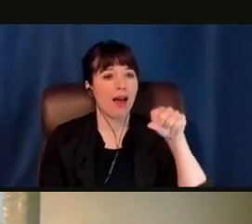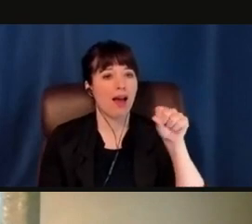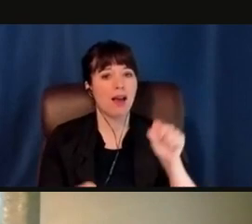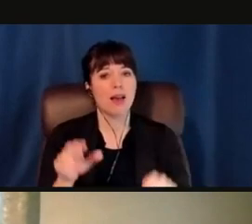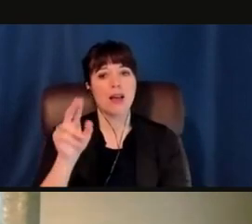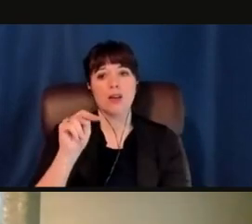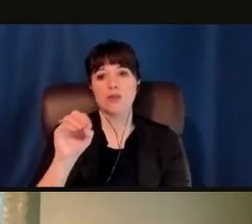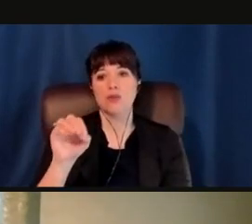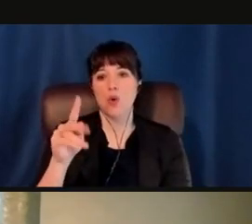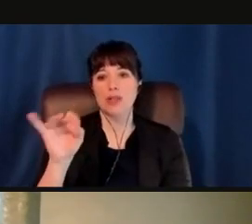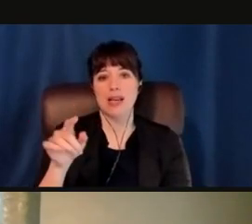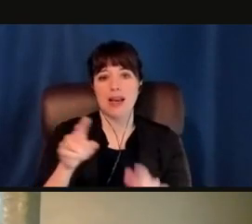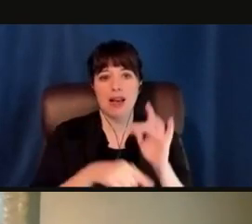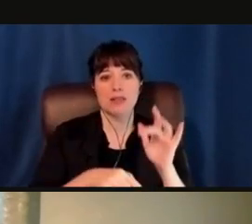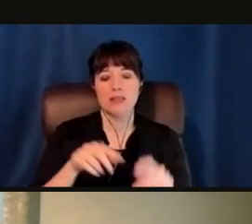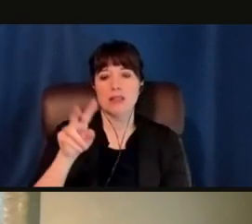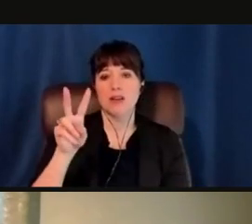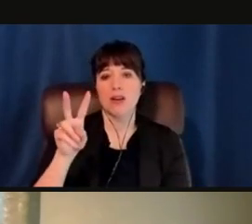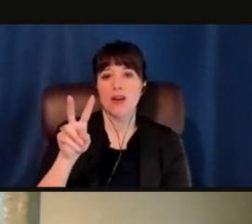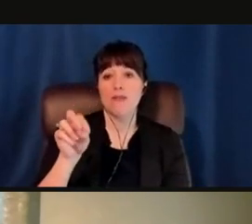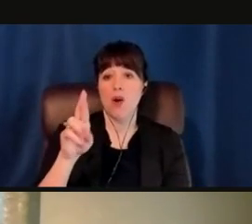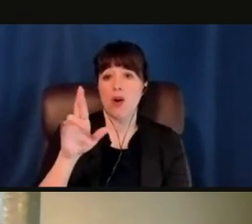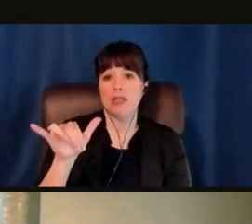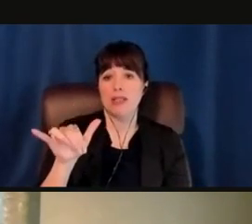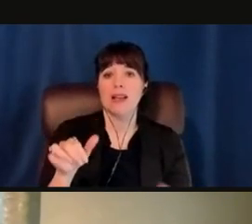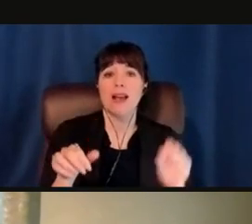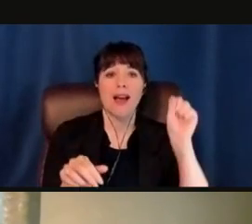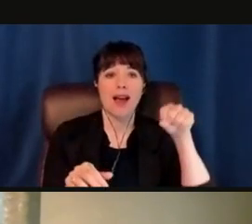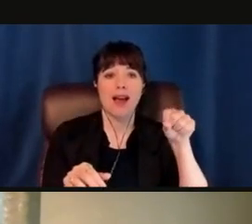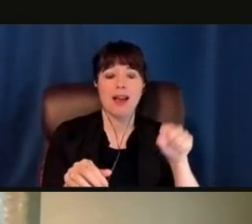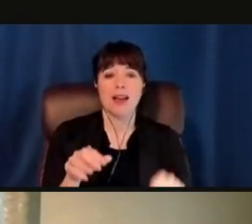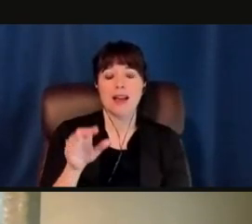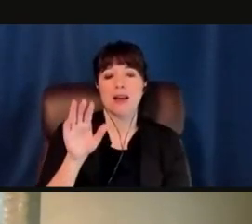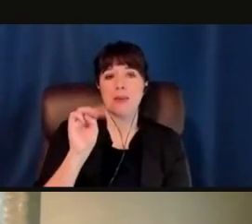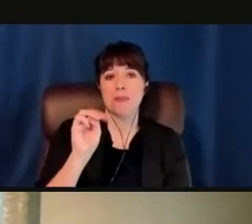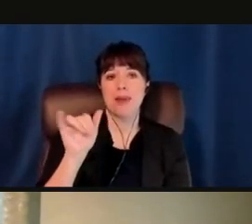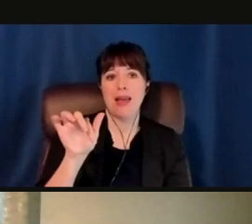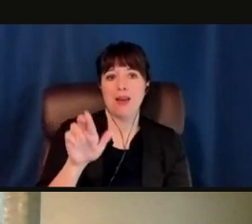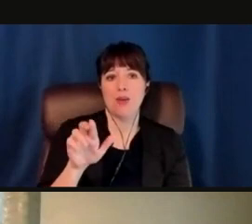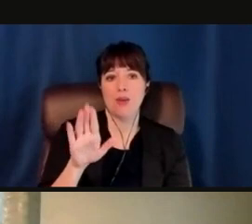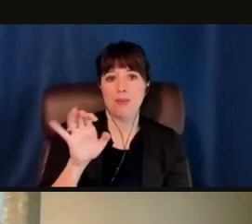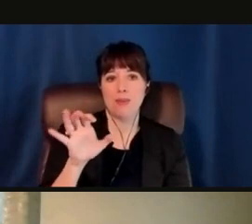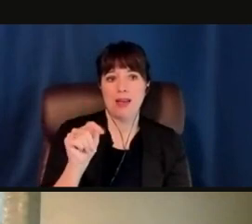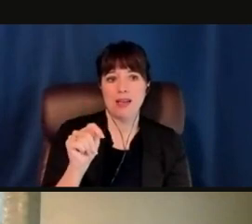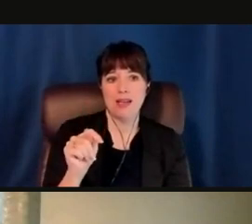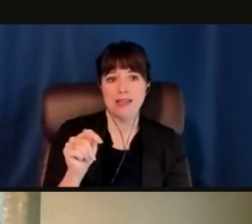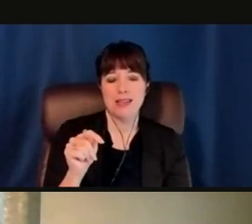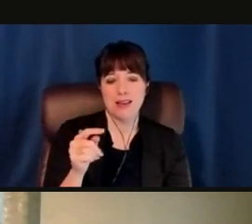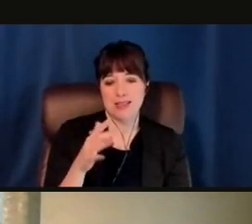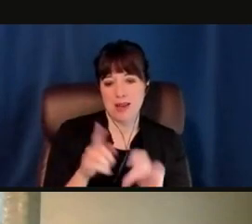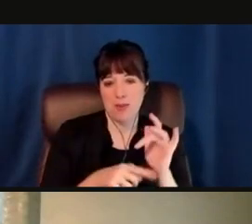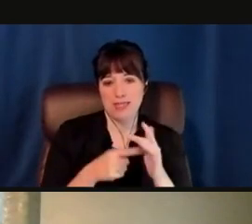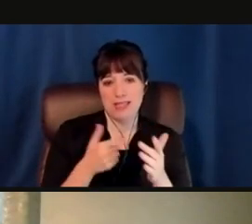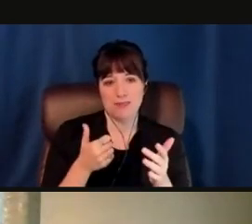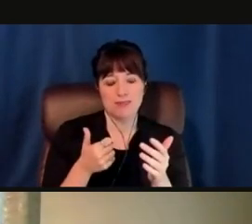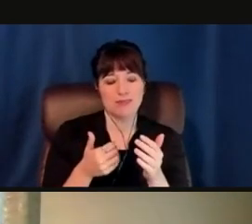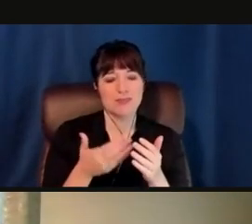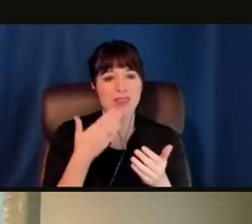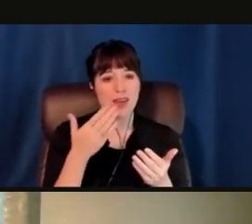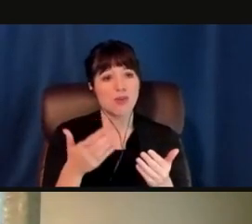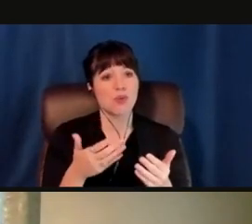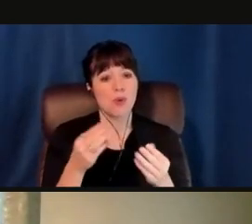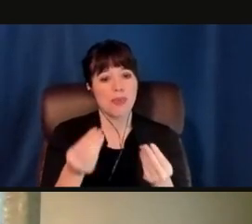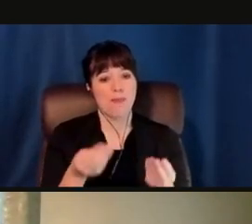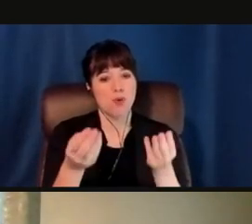Nordyke absent. Councilor Barney? Aye. Mayor Bennett absent. Thank you. Motion passes. Thank you. All right.